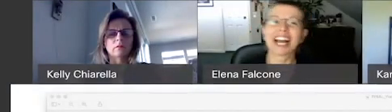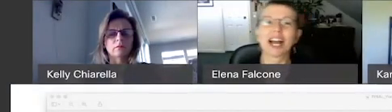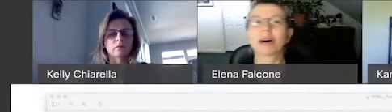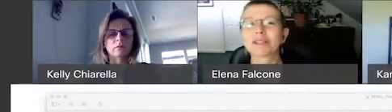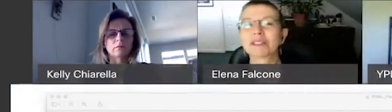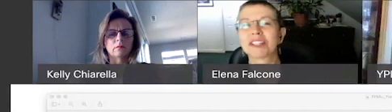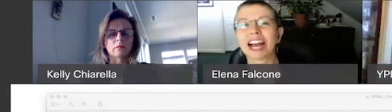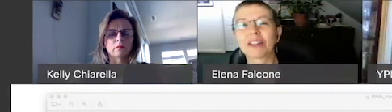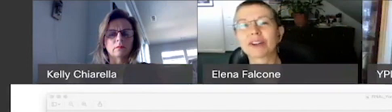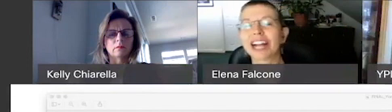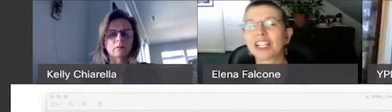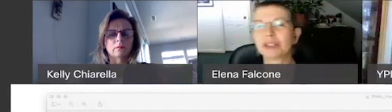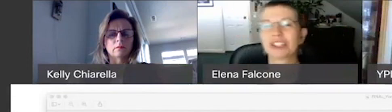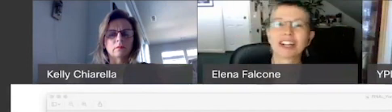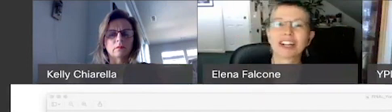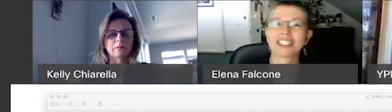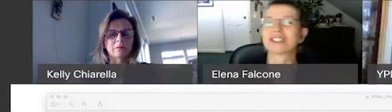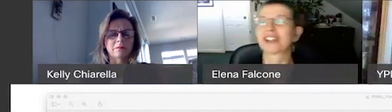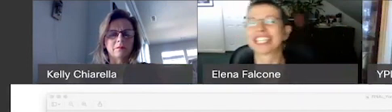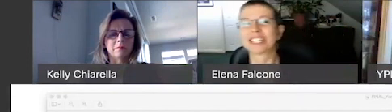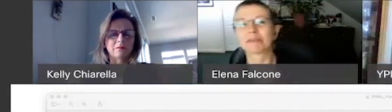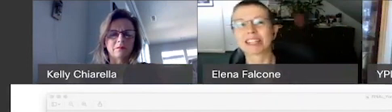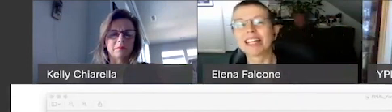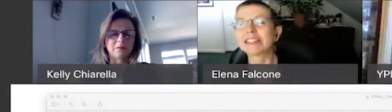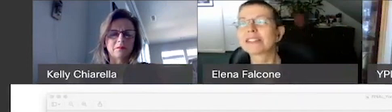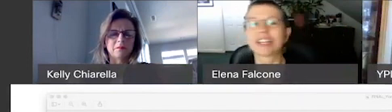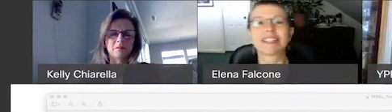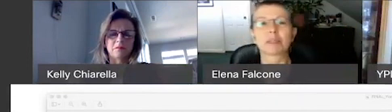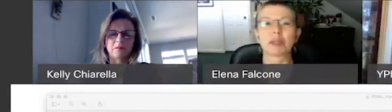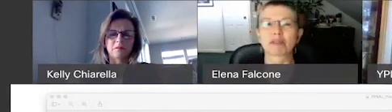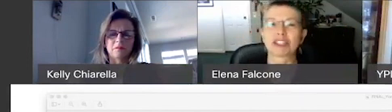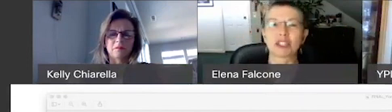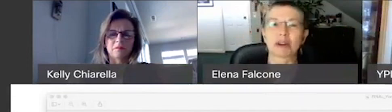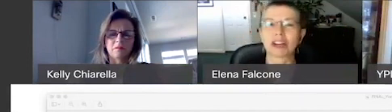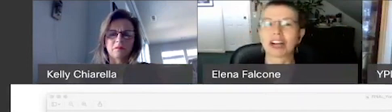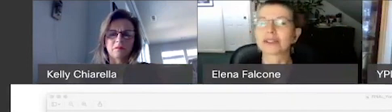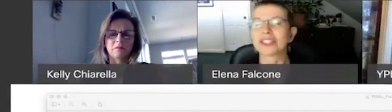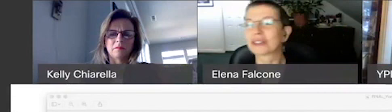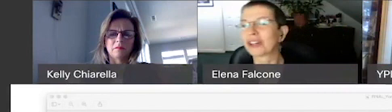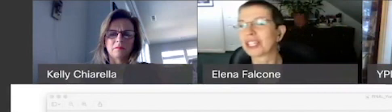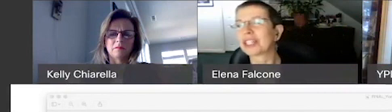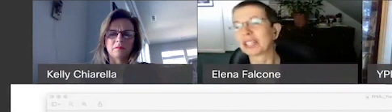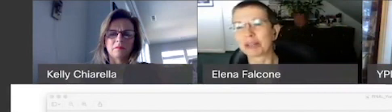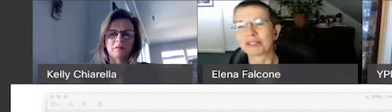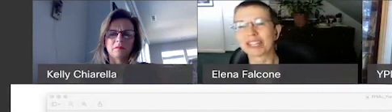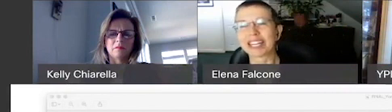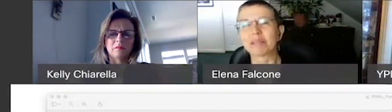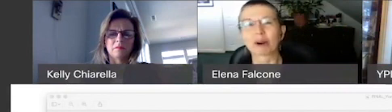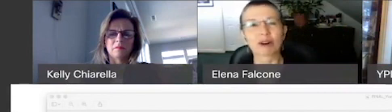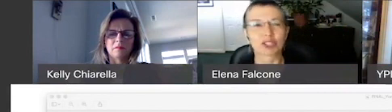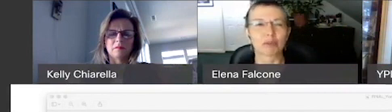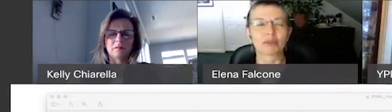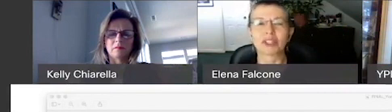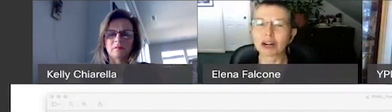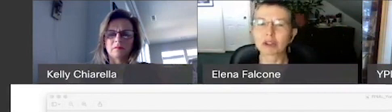Good morning, and welcome to the third annual Yonkers Senior Law Day. This event is being brought to you by the Yonkers Senior Law Day Collaborative